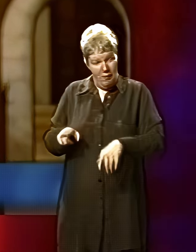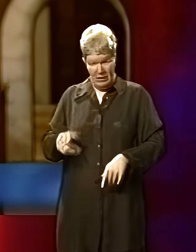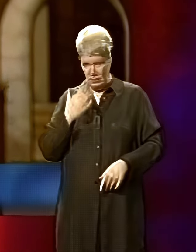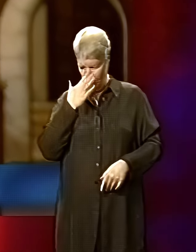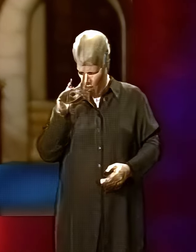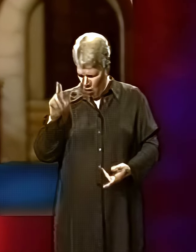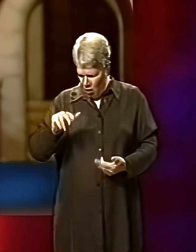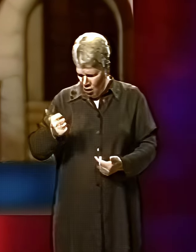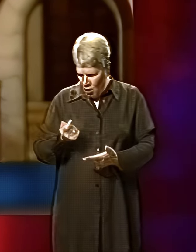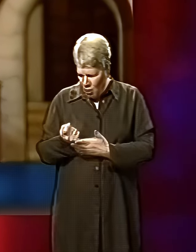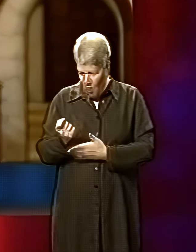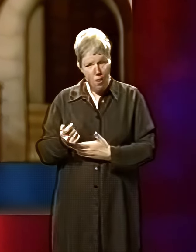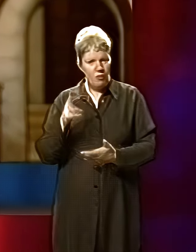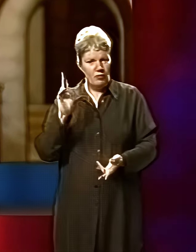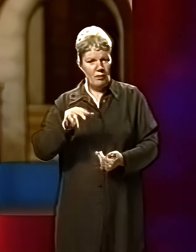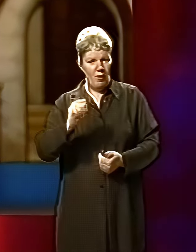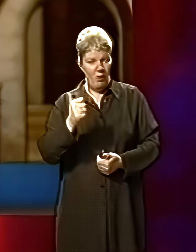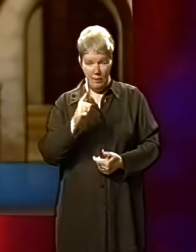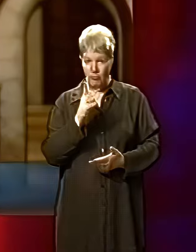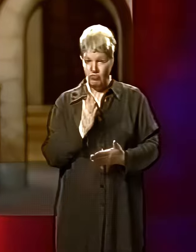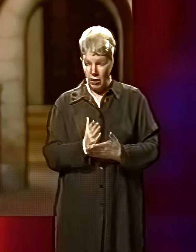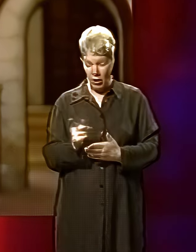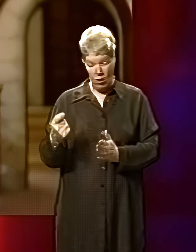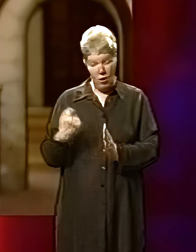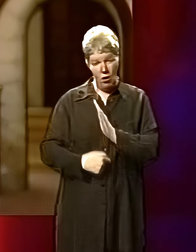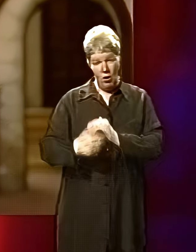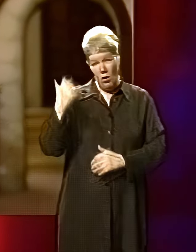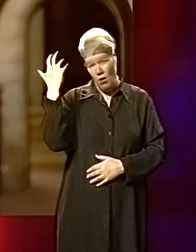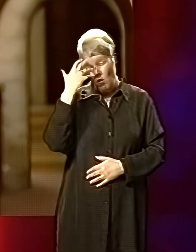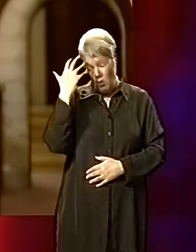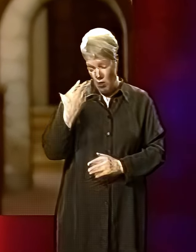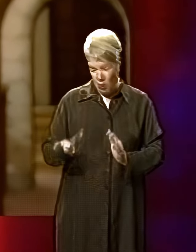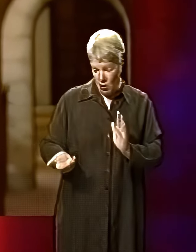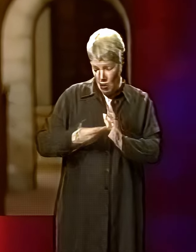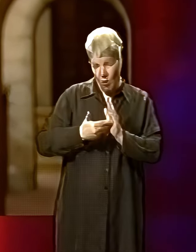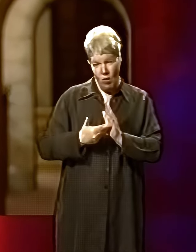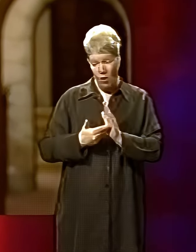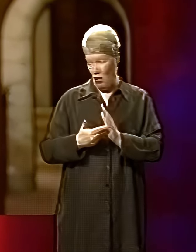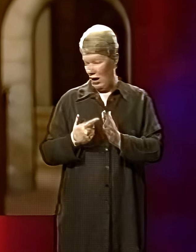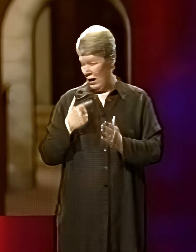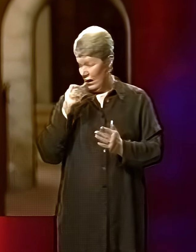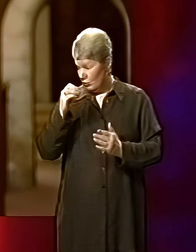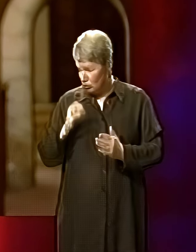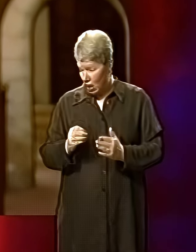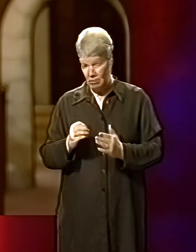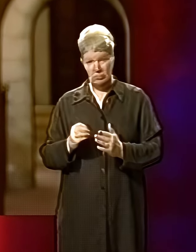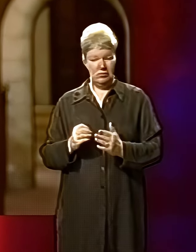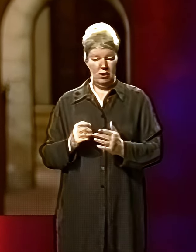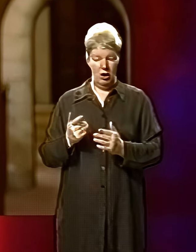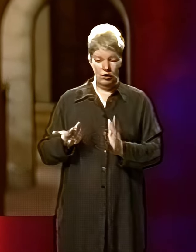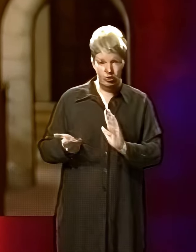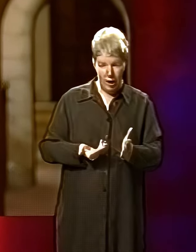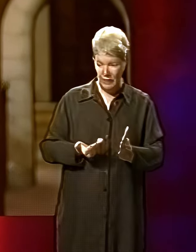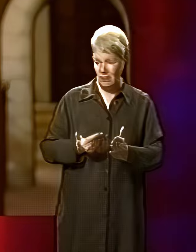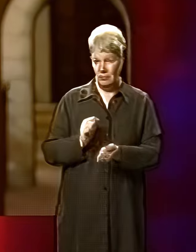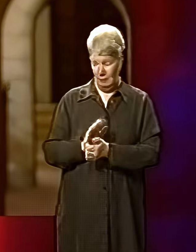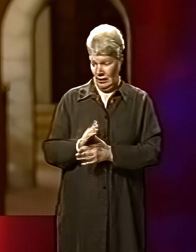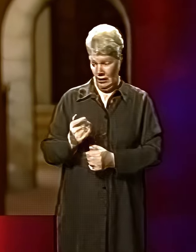offering good cheap deals, in fact, because they charge such an exorbitant amount of interest, are locking the poor into